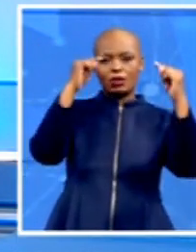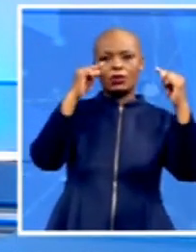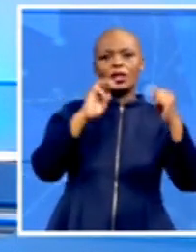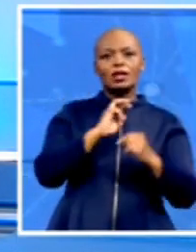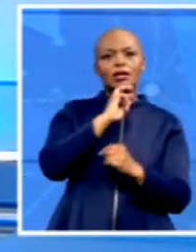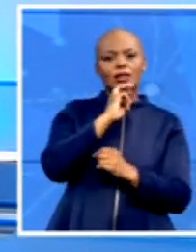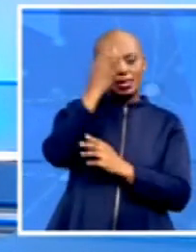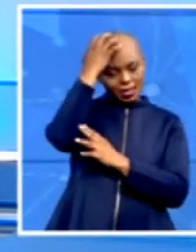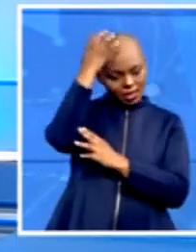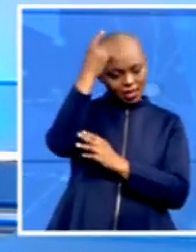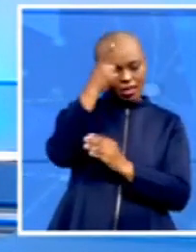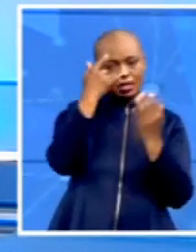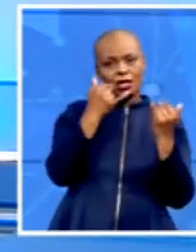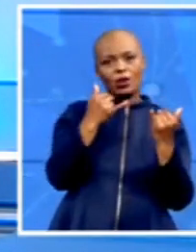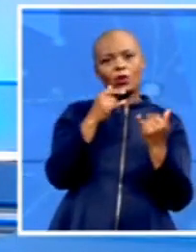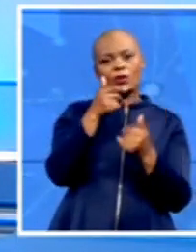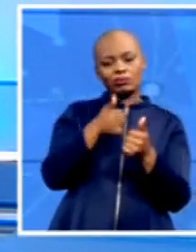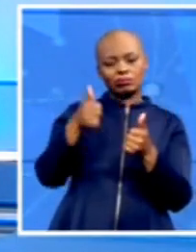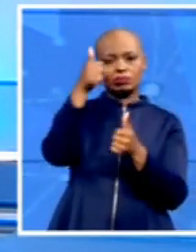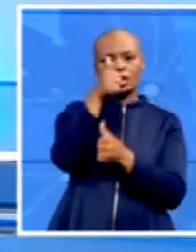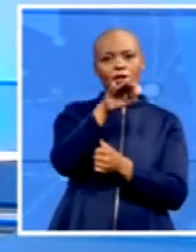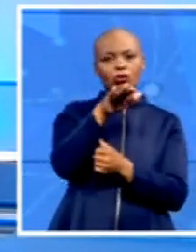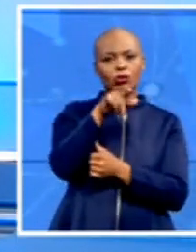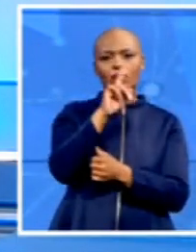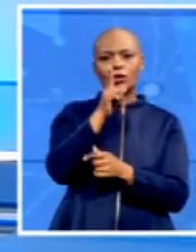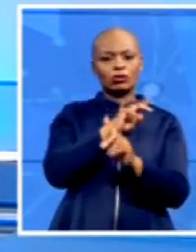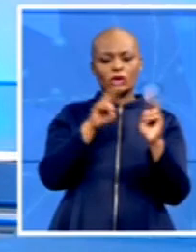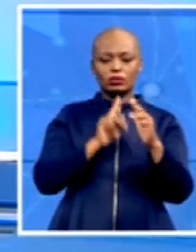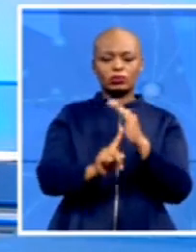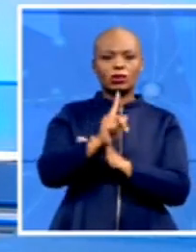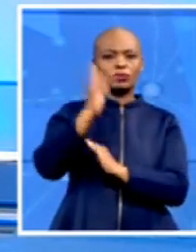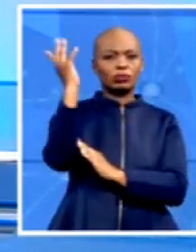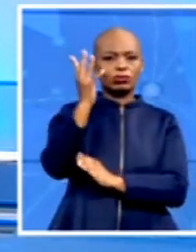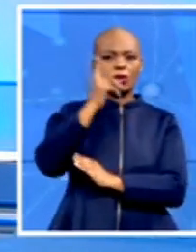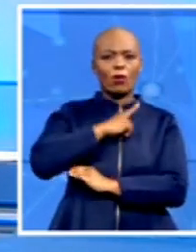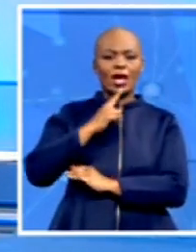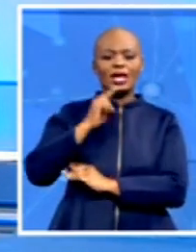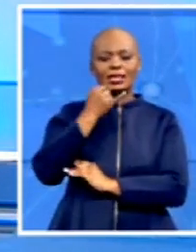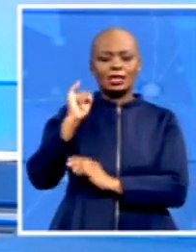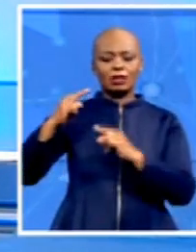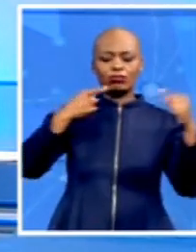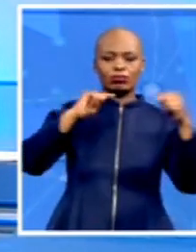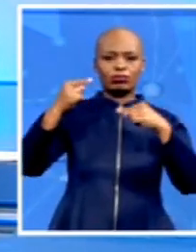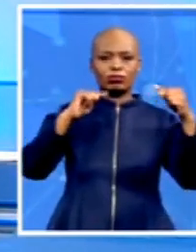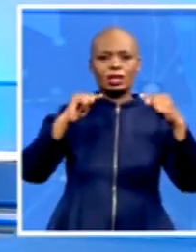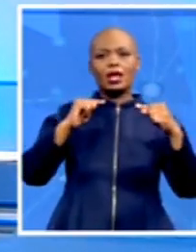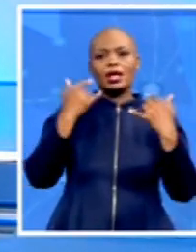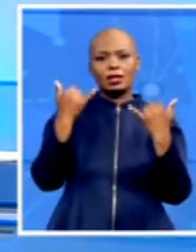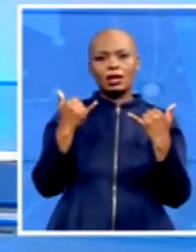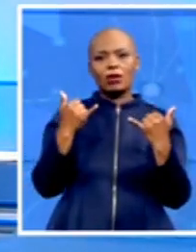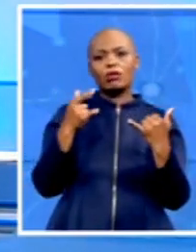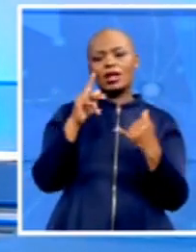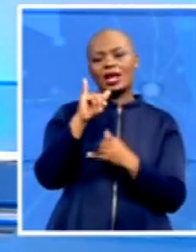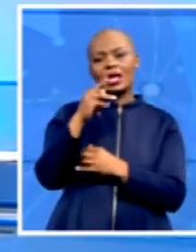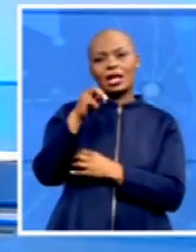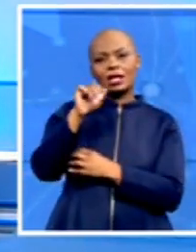a dispute. The iconic event in the AmaZulu calendar is being held today at Nquthu in KwaZulu-Natal. Let's